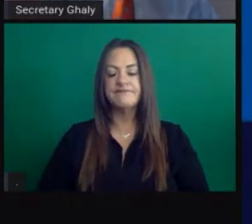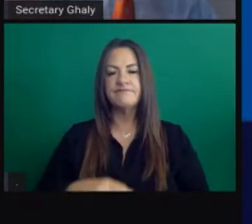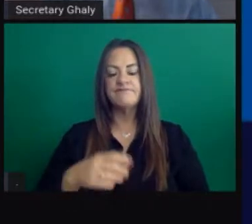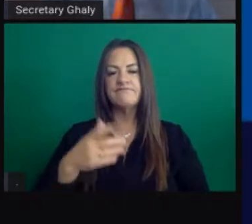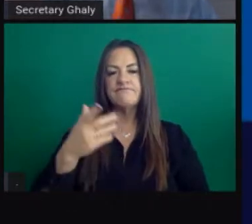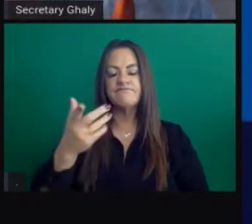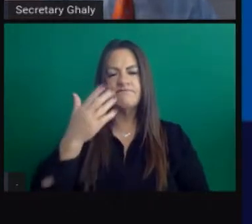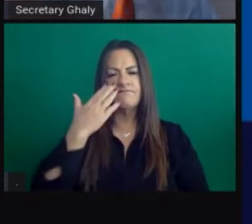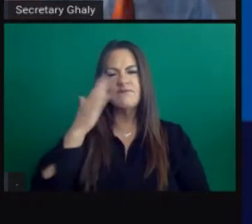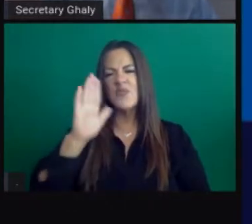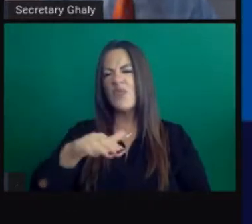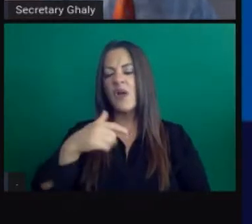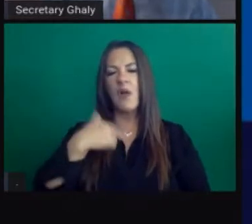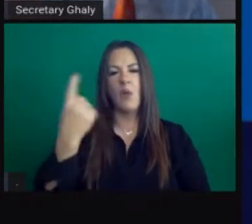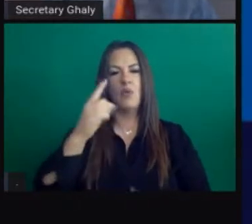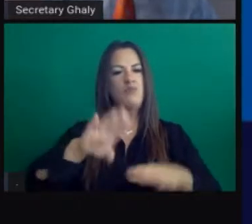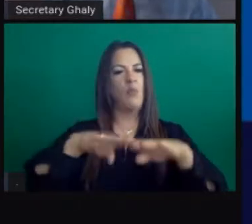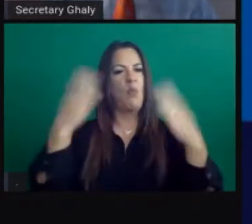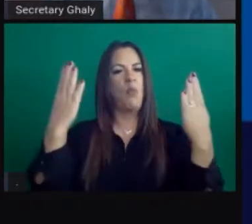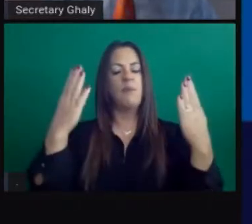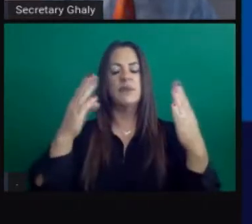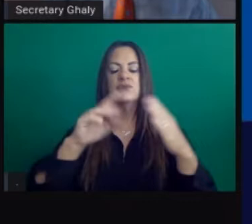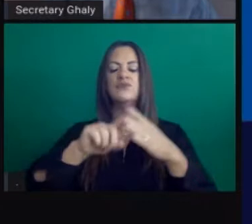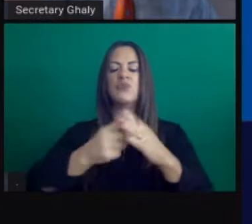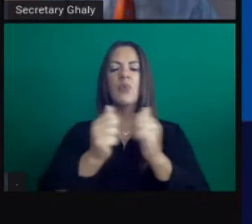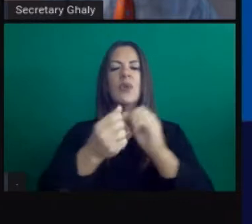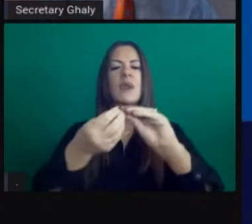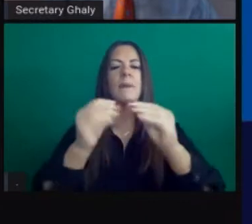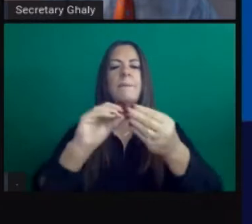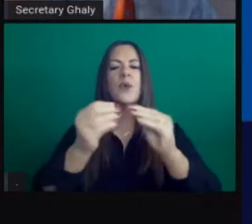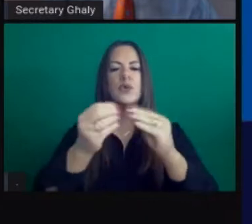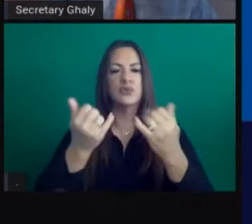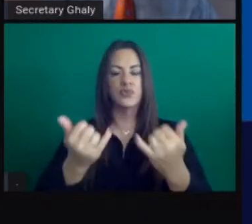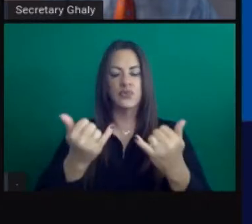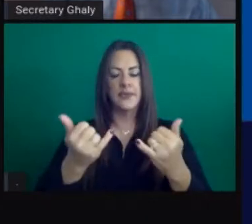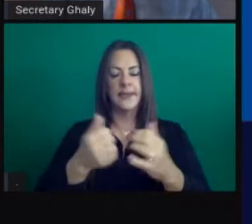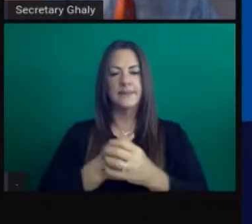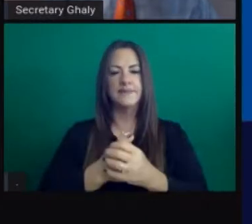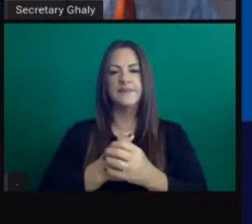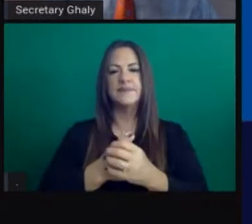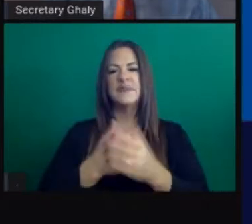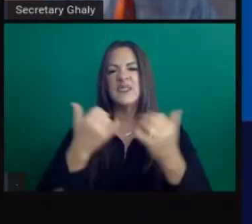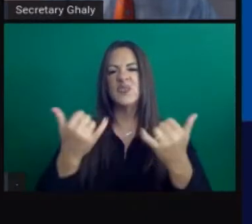So, as we always do, just starting with our case numbers, today we're at